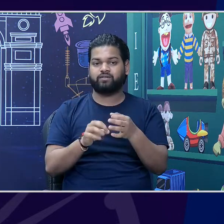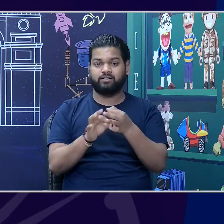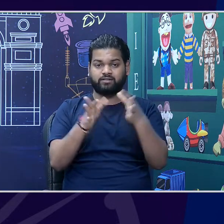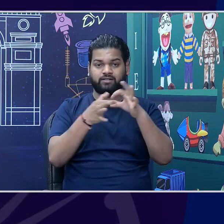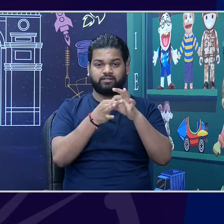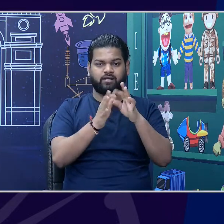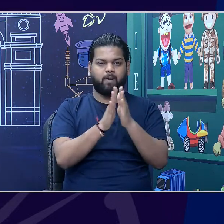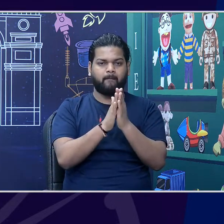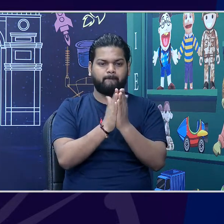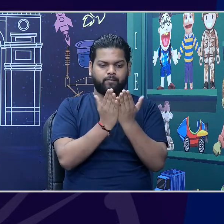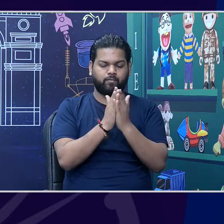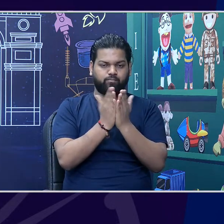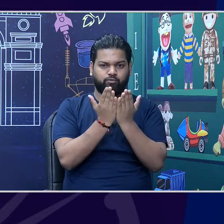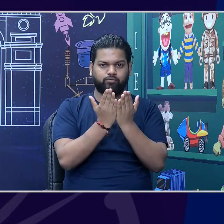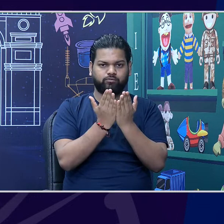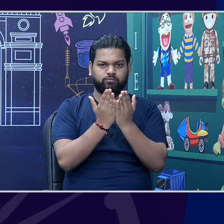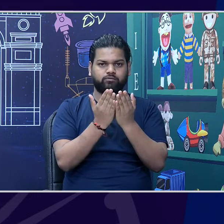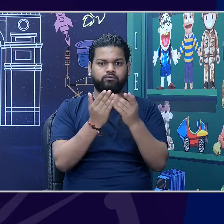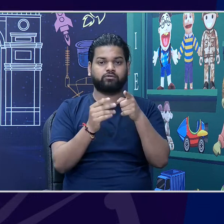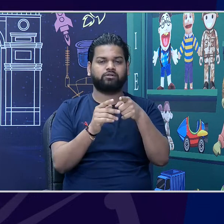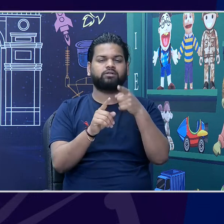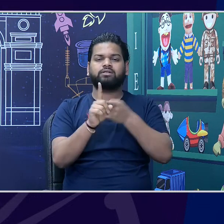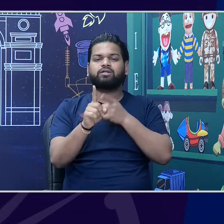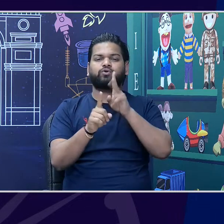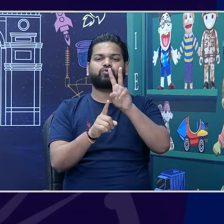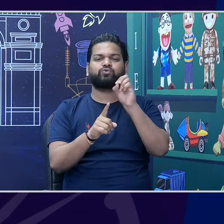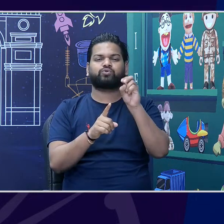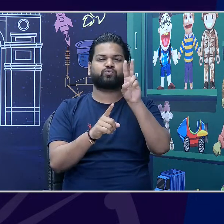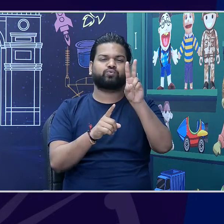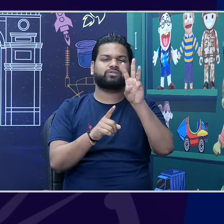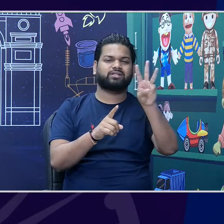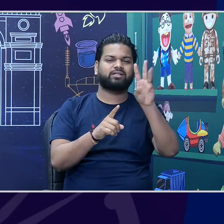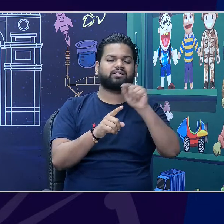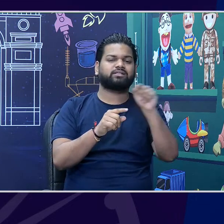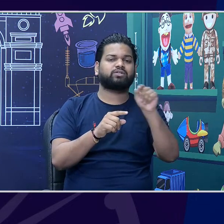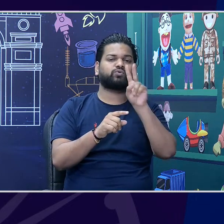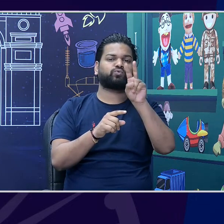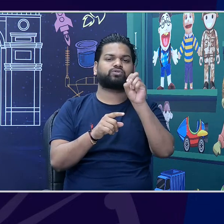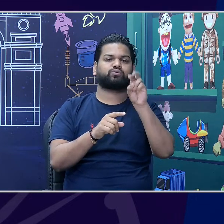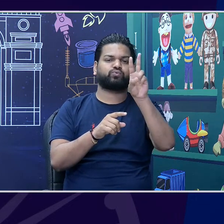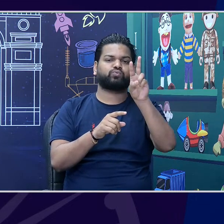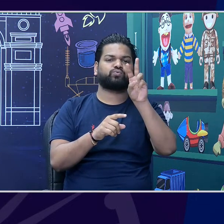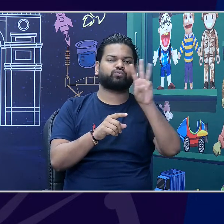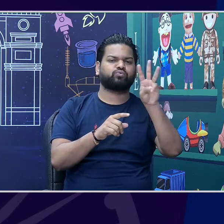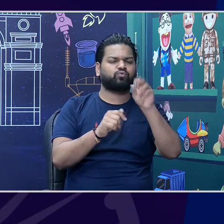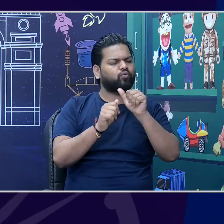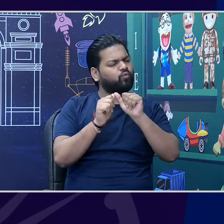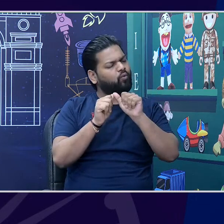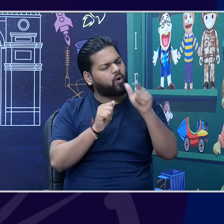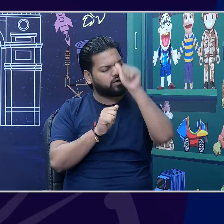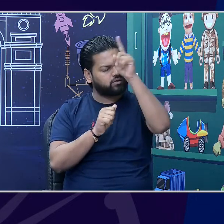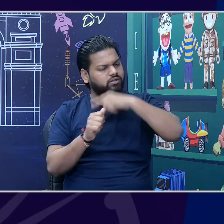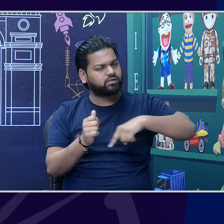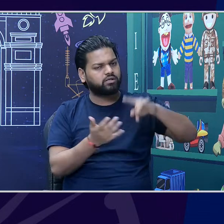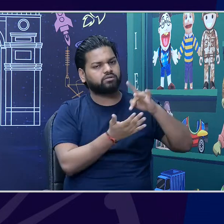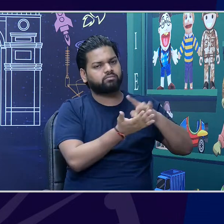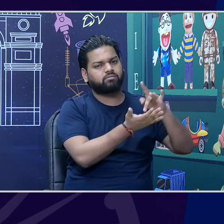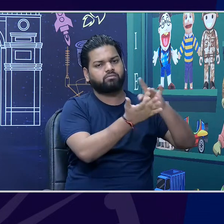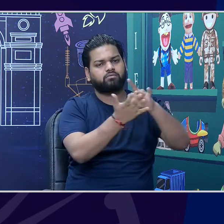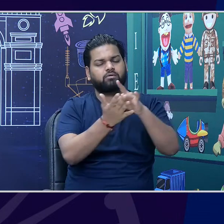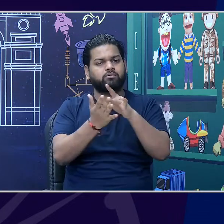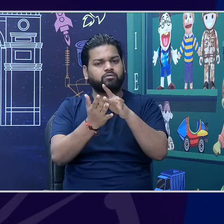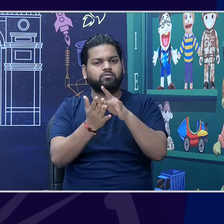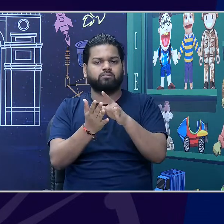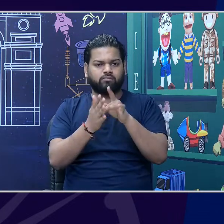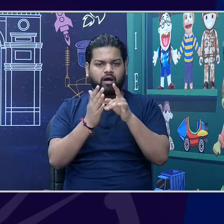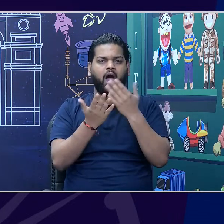NCERT's textbooks for 2023-2024 are available throughout the country. These textbooks may be purchased directly from NCERT's sales